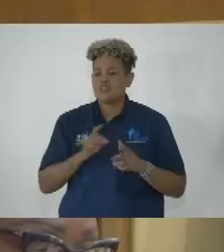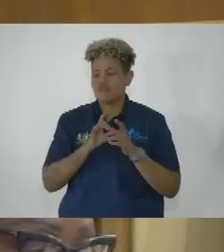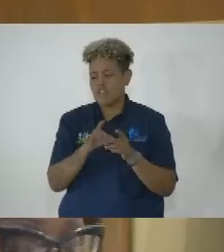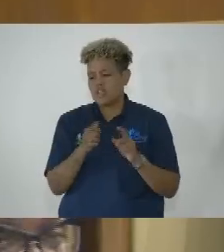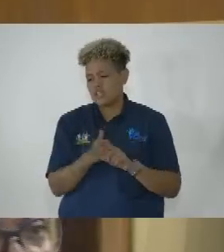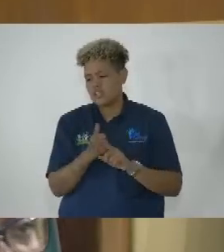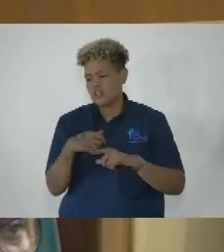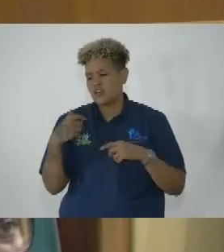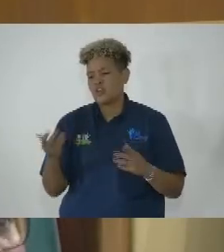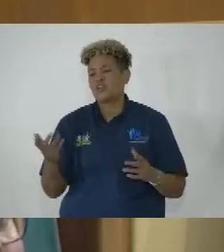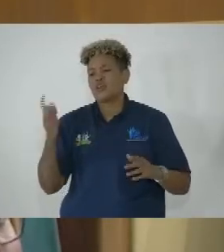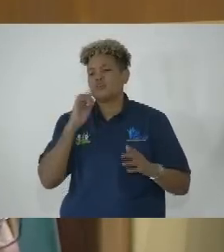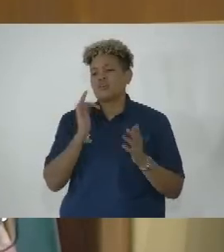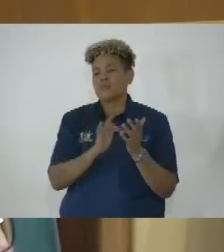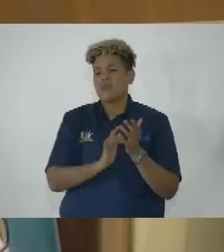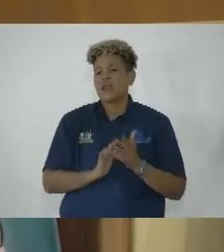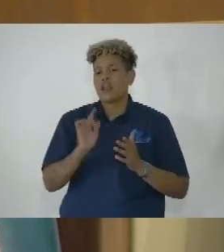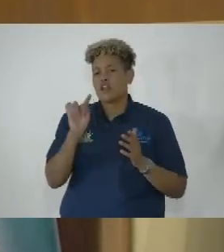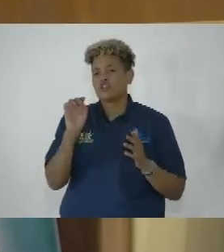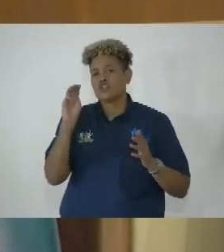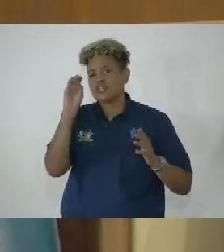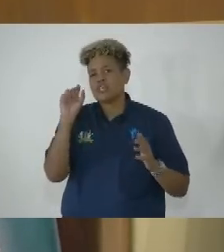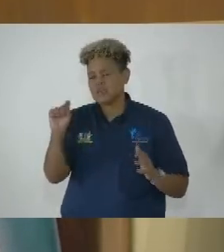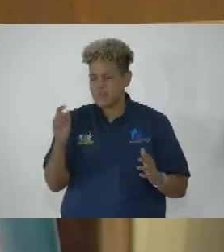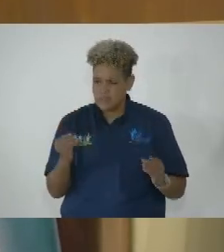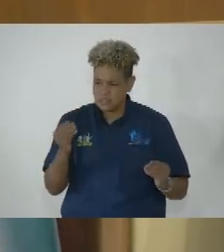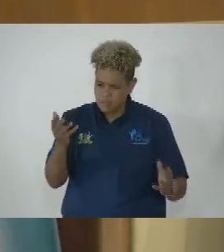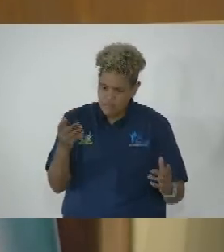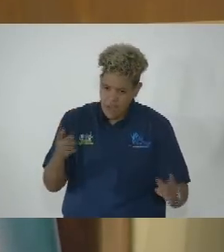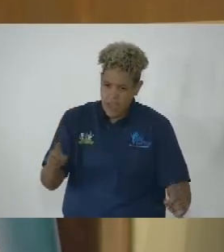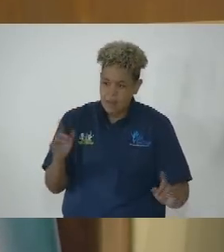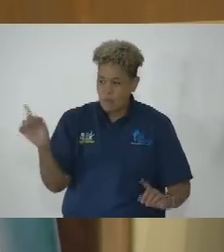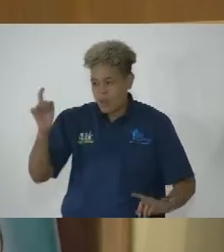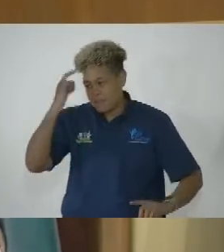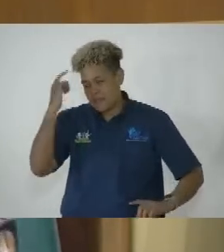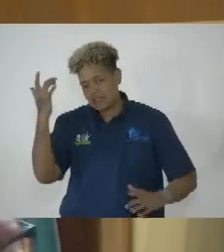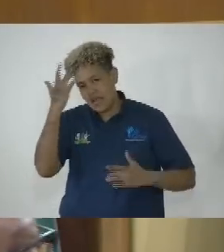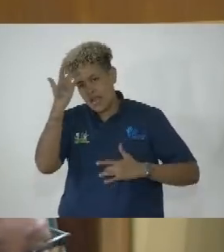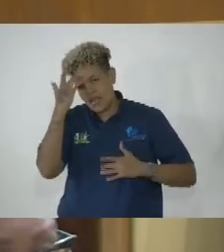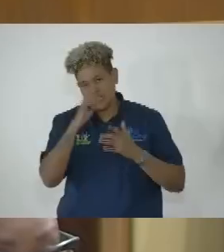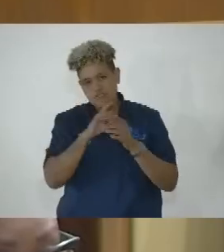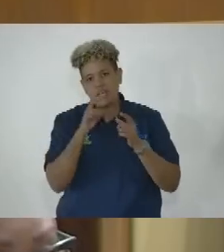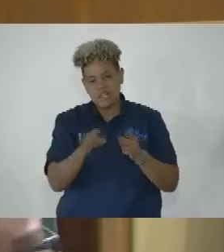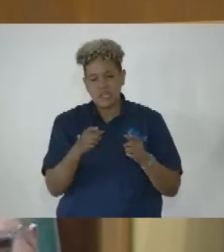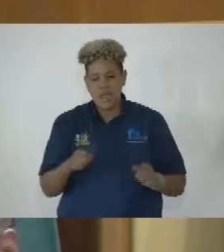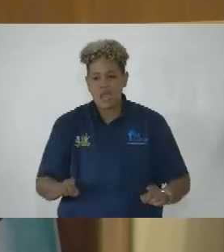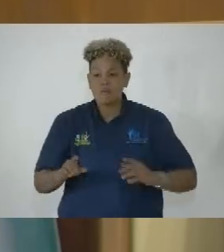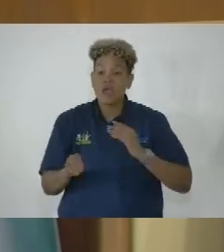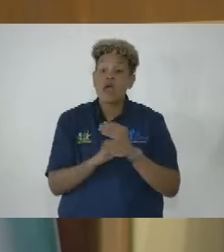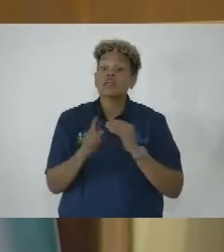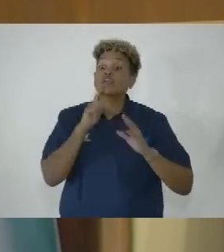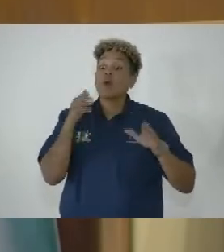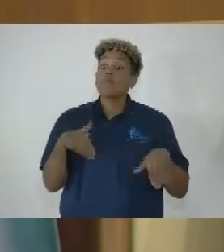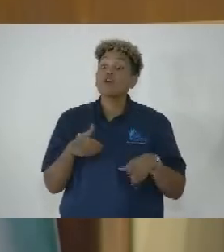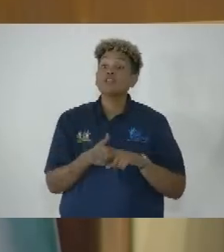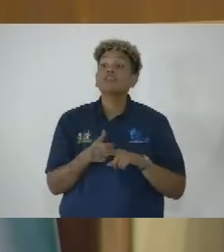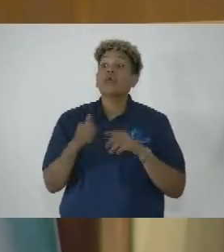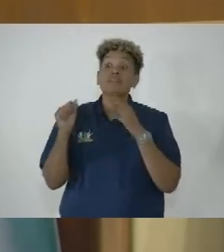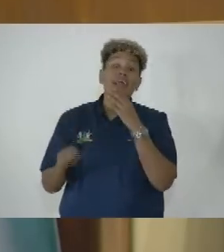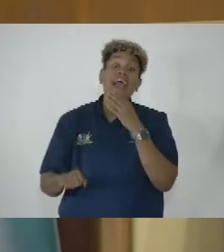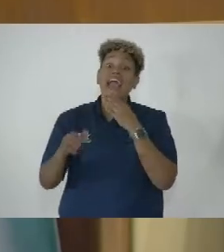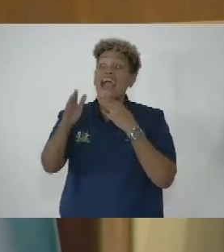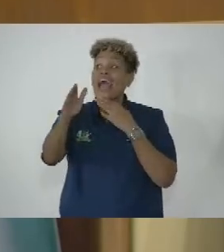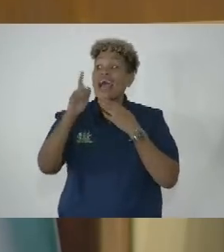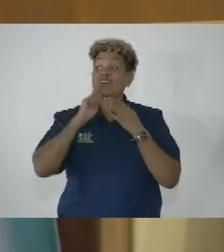of medical treatment where mental illness is concerned. And so a person can